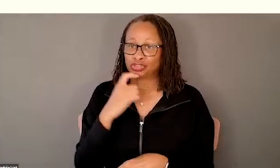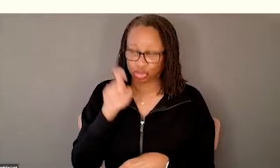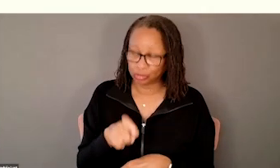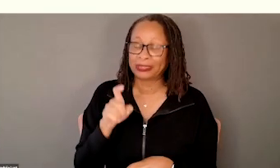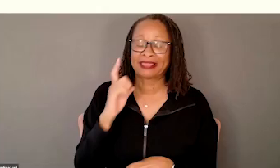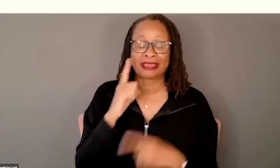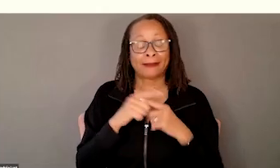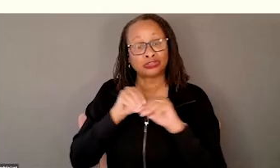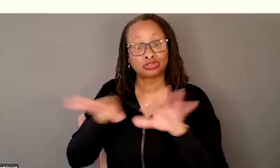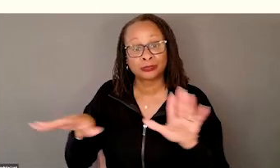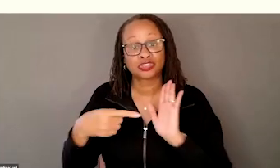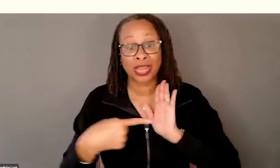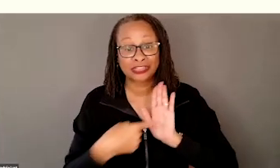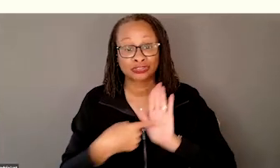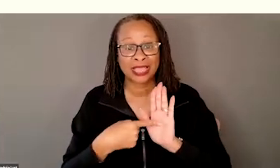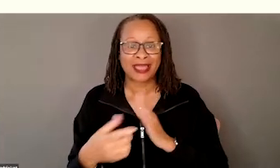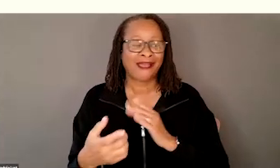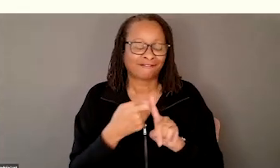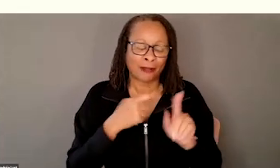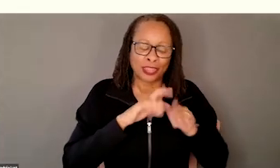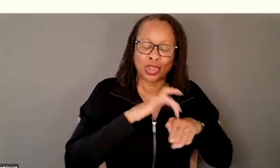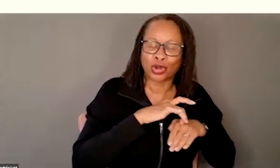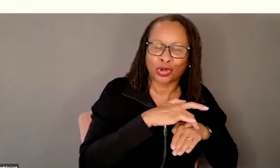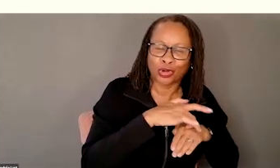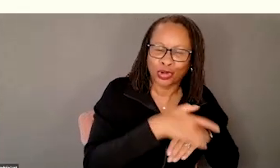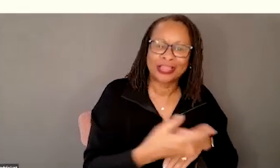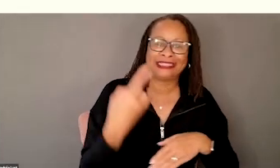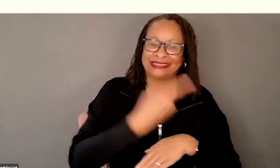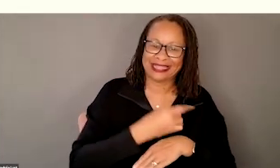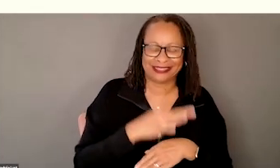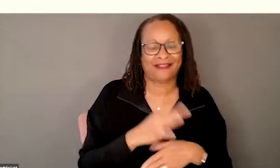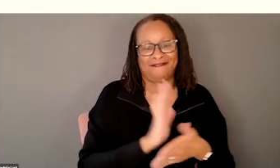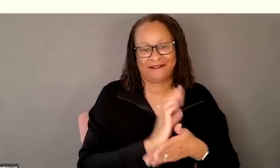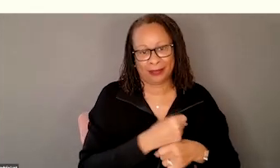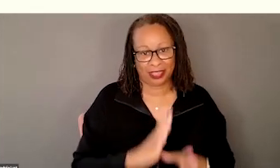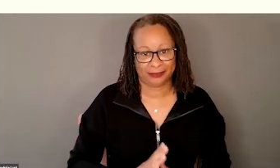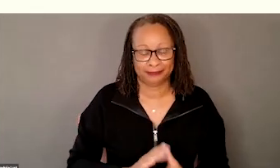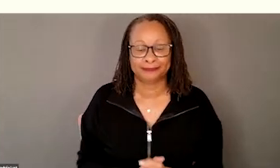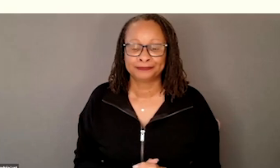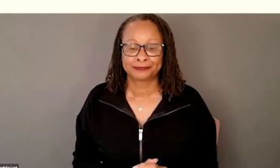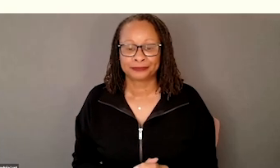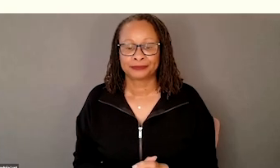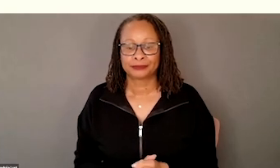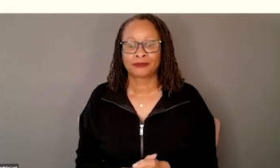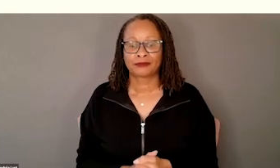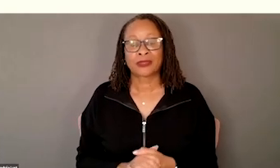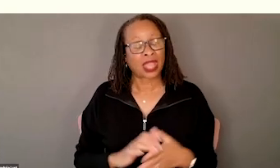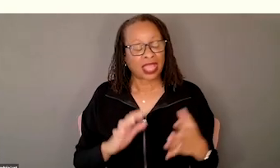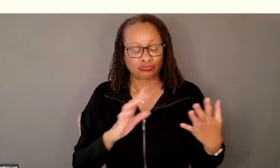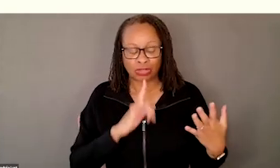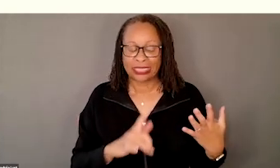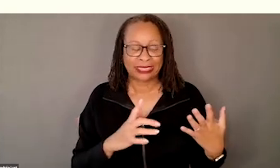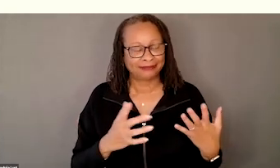distribution, exhibition, even from the early stages of filmmaking. Um, it just gets you thinking of